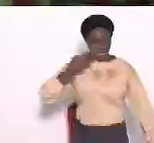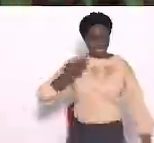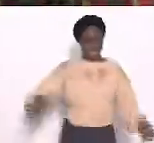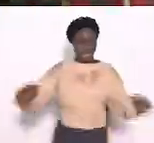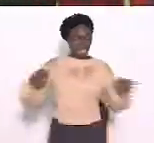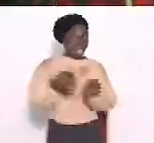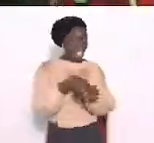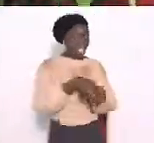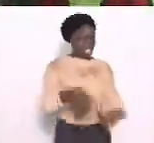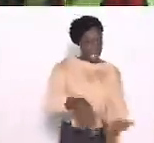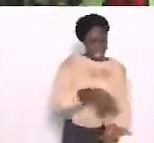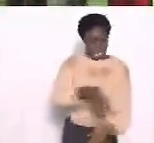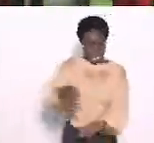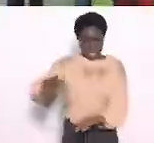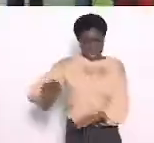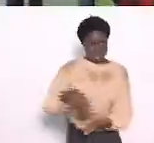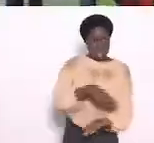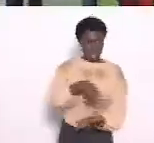M